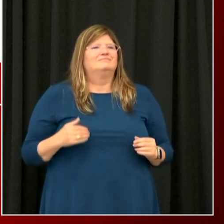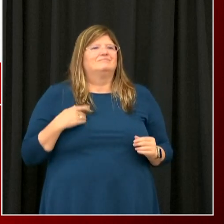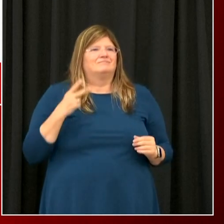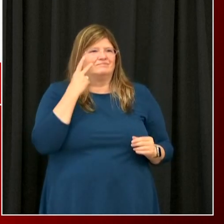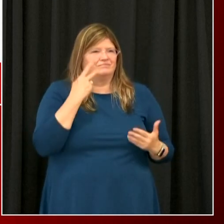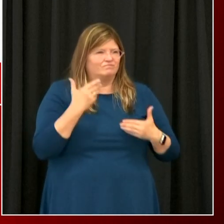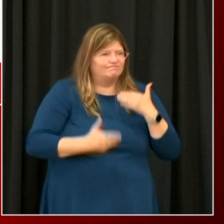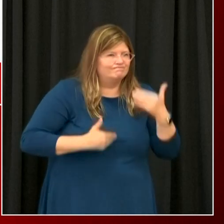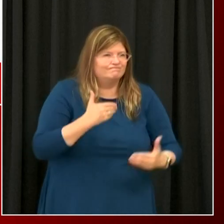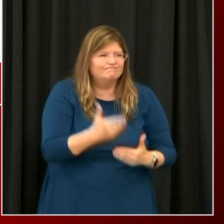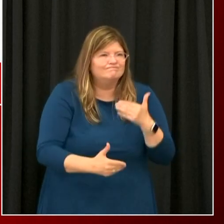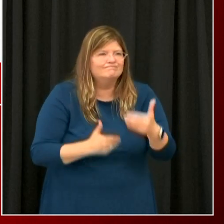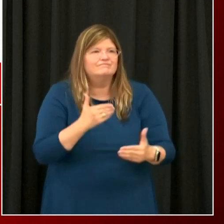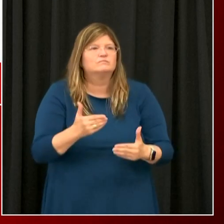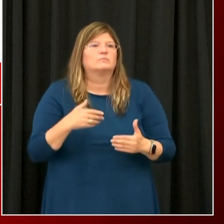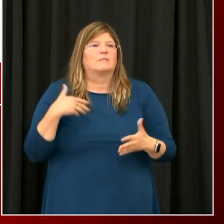slide